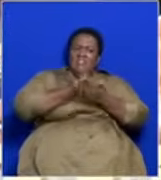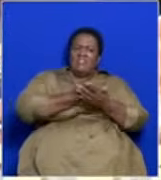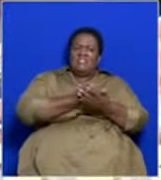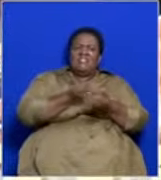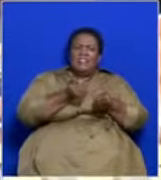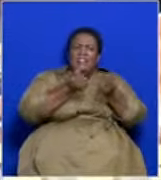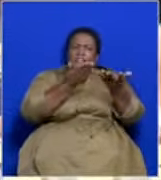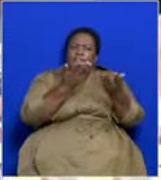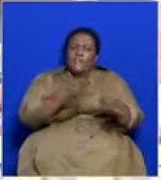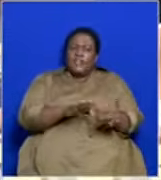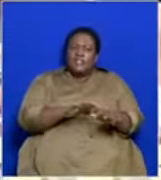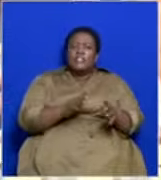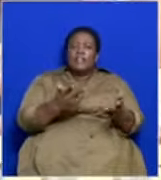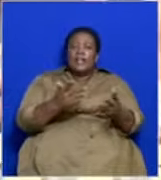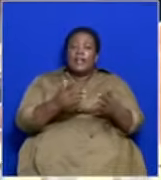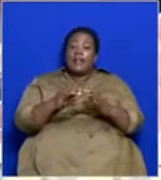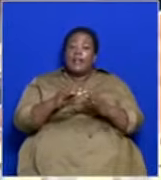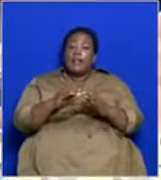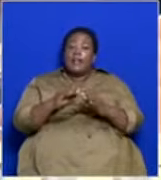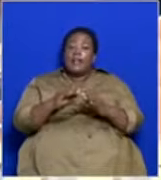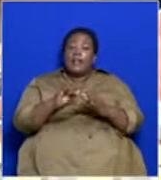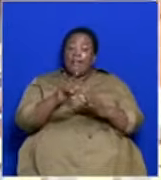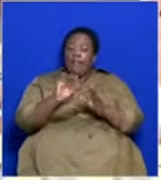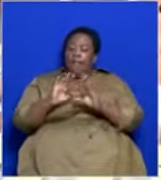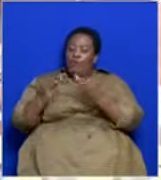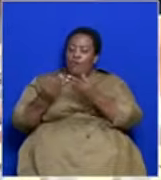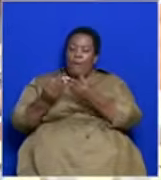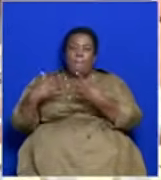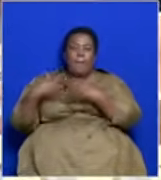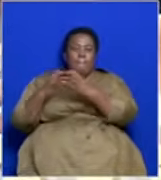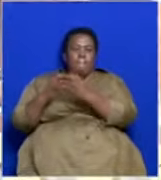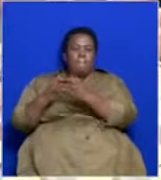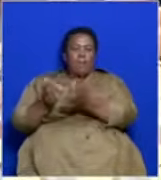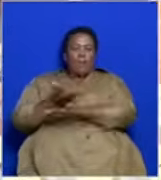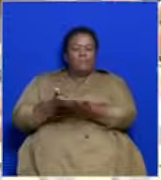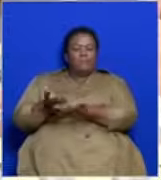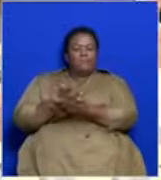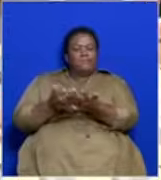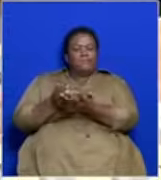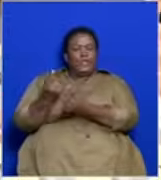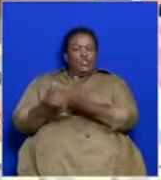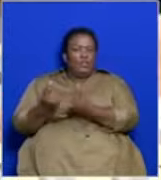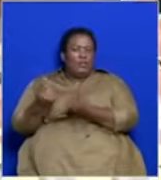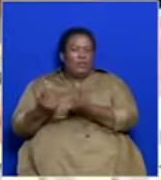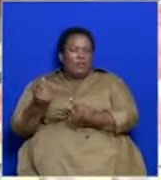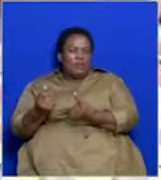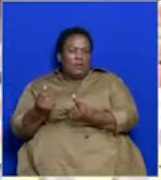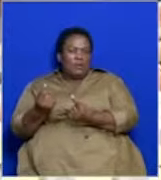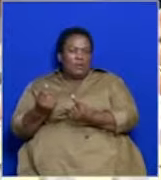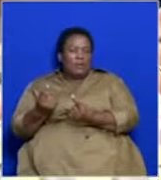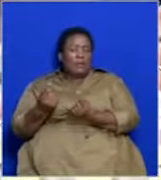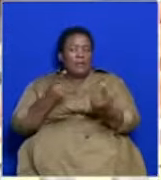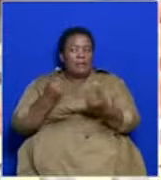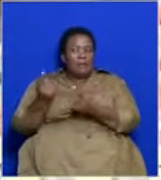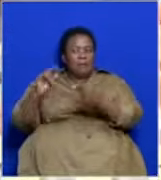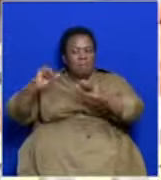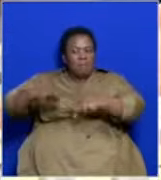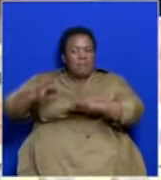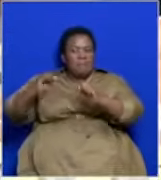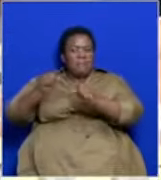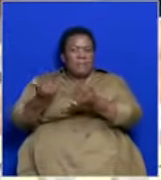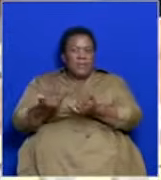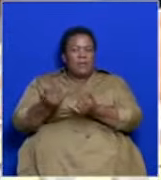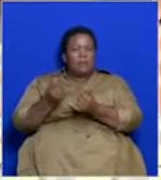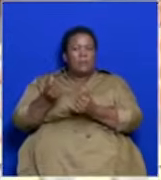up where now they engage with each other, and they go to a point where now there's a proper understanding